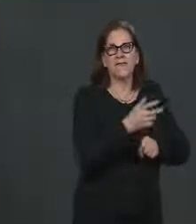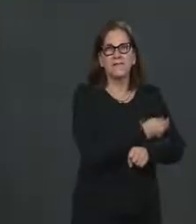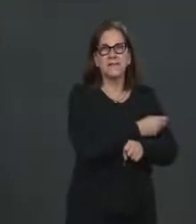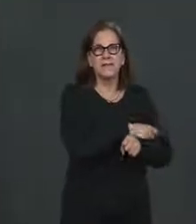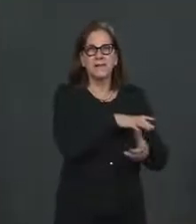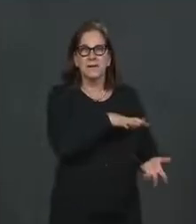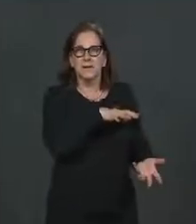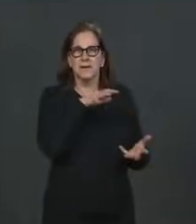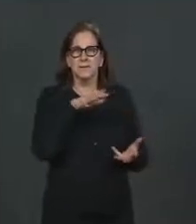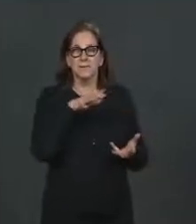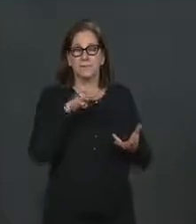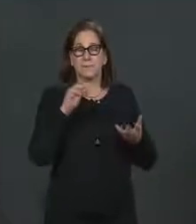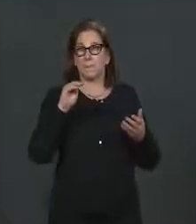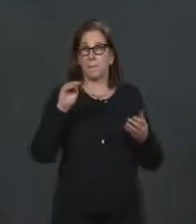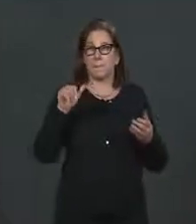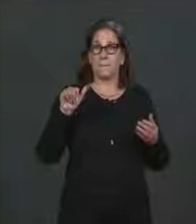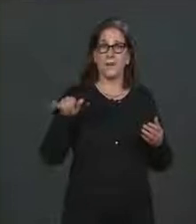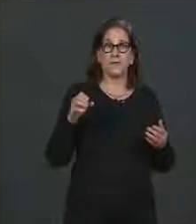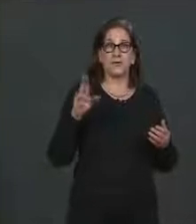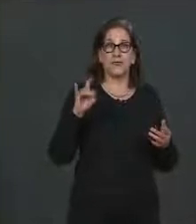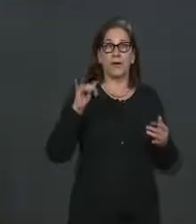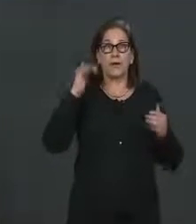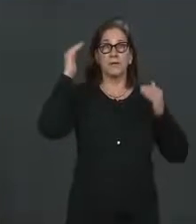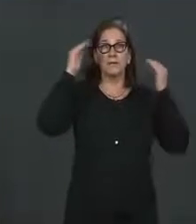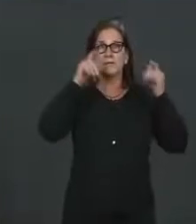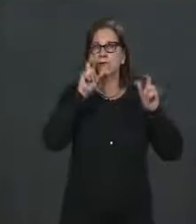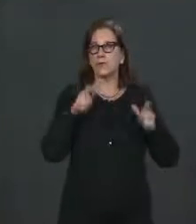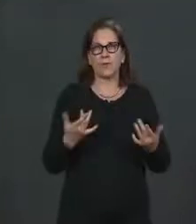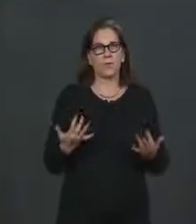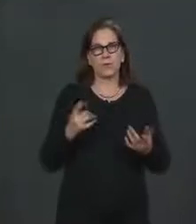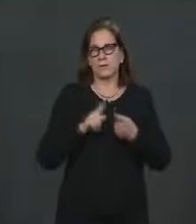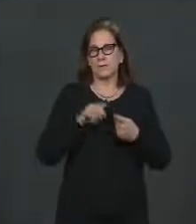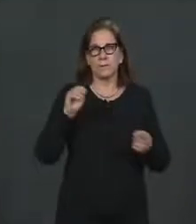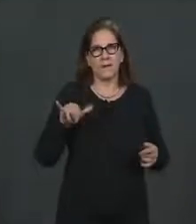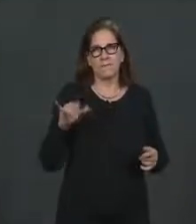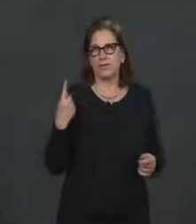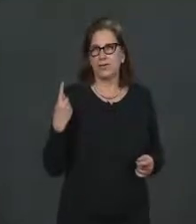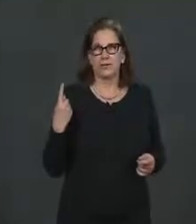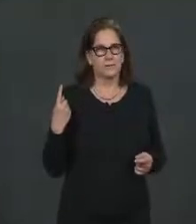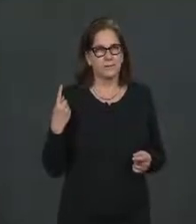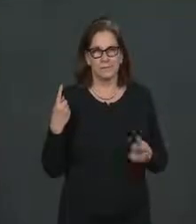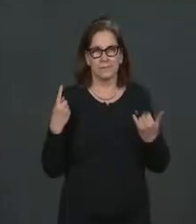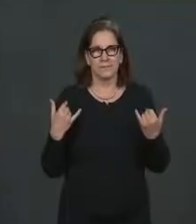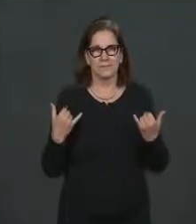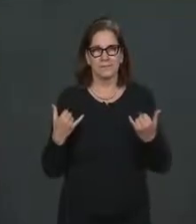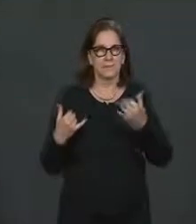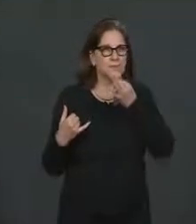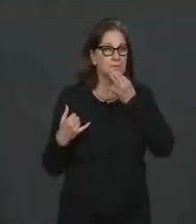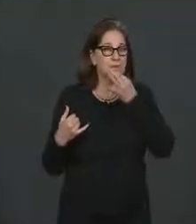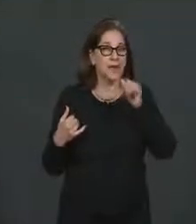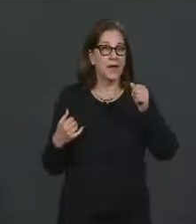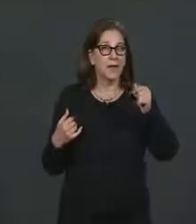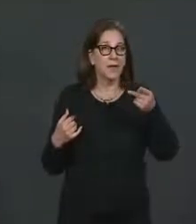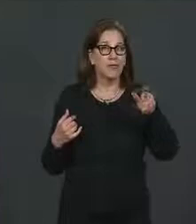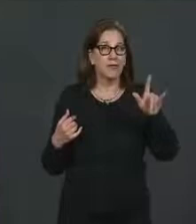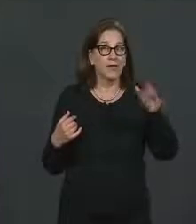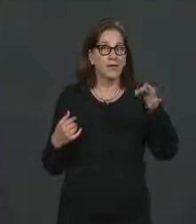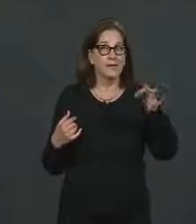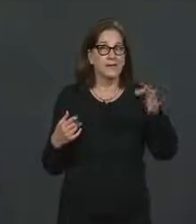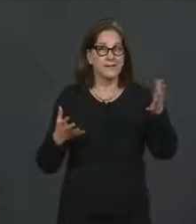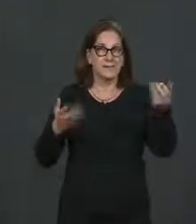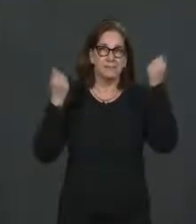you won't have to wait till May 1. You'll be eligible for your shot on April 19th.